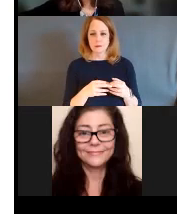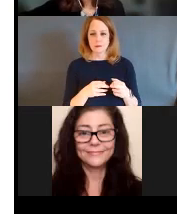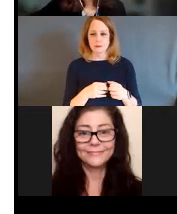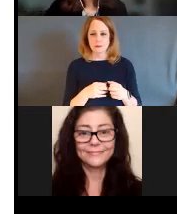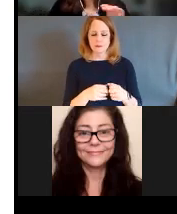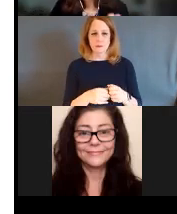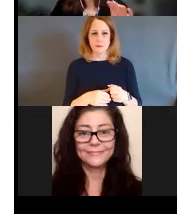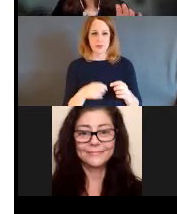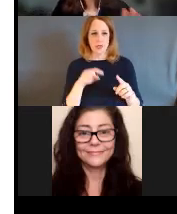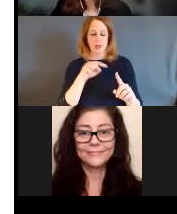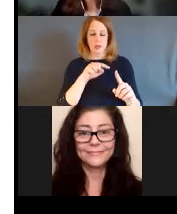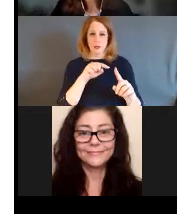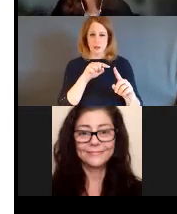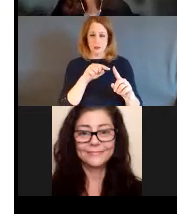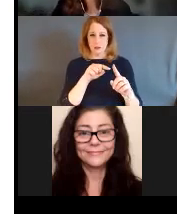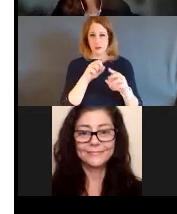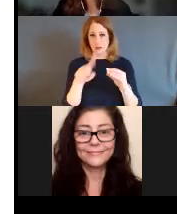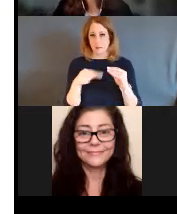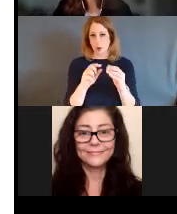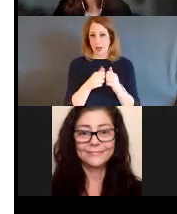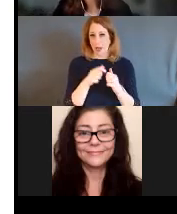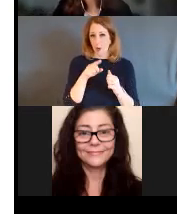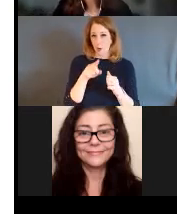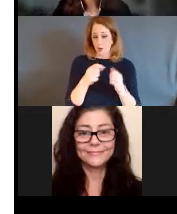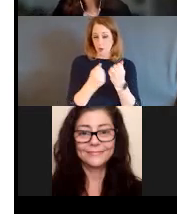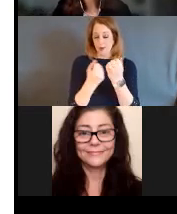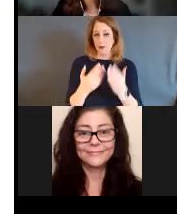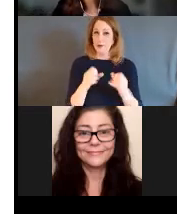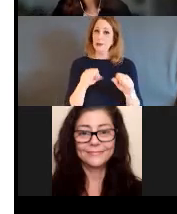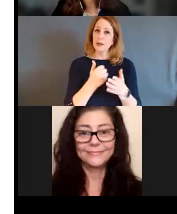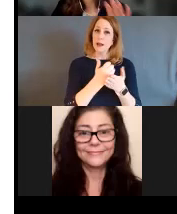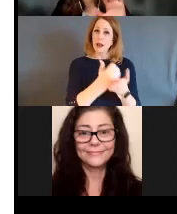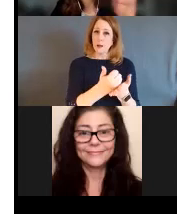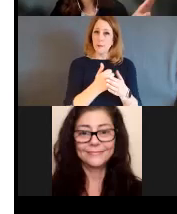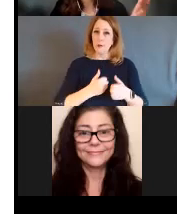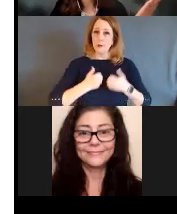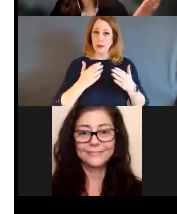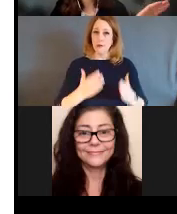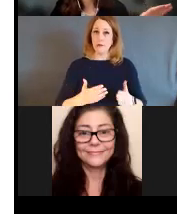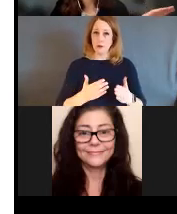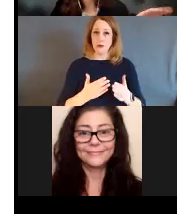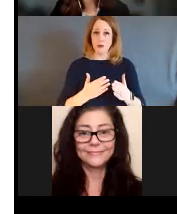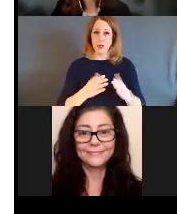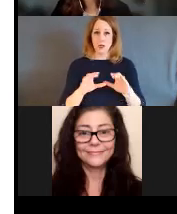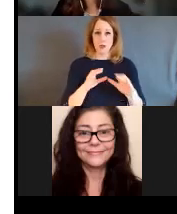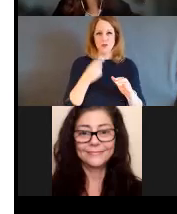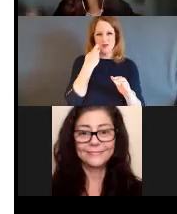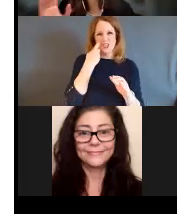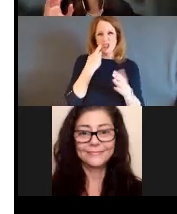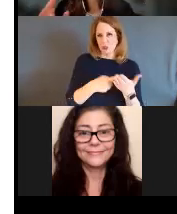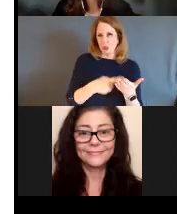So this slide is about how you as the advocate are able to help the survivor accomplish the things on the previous slide that we just talked